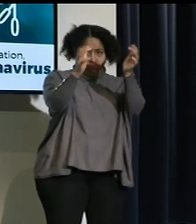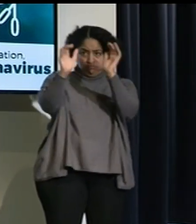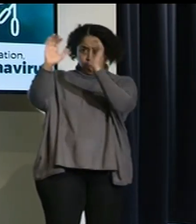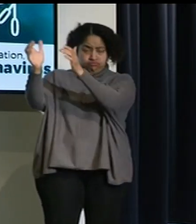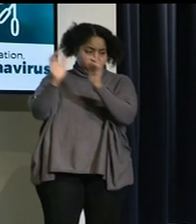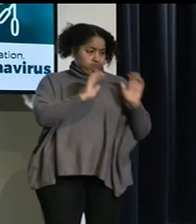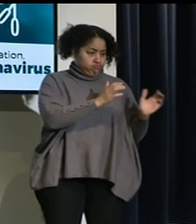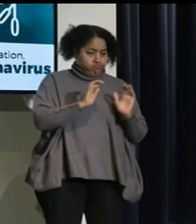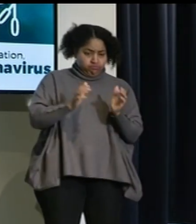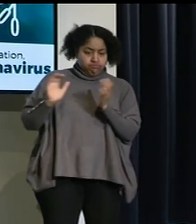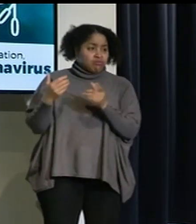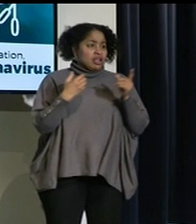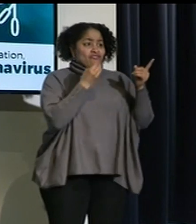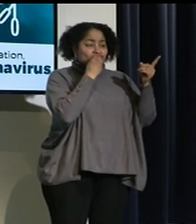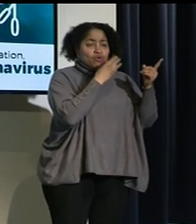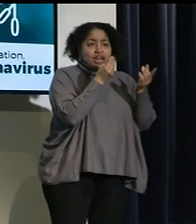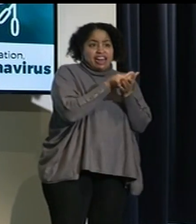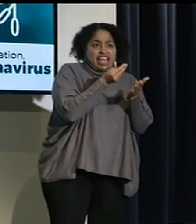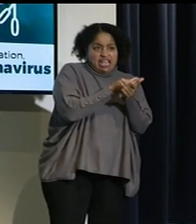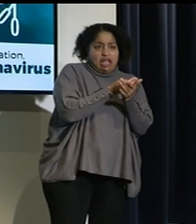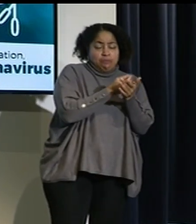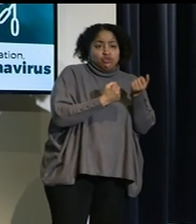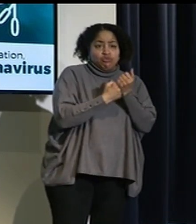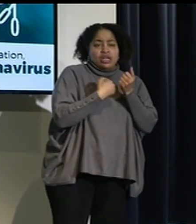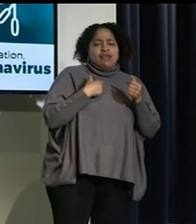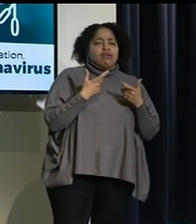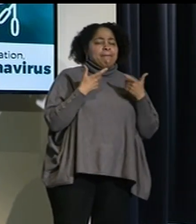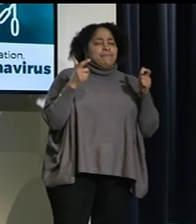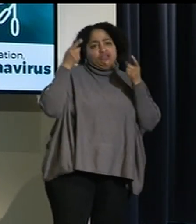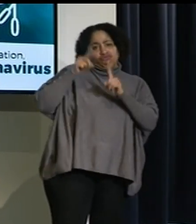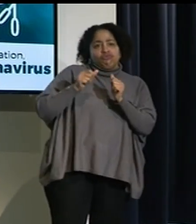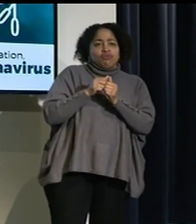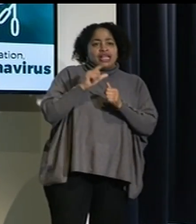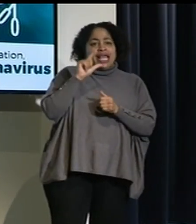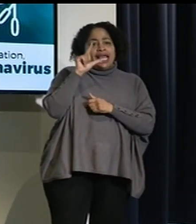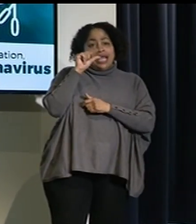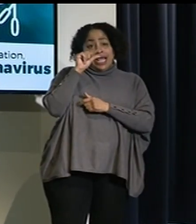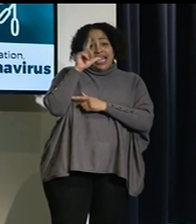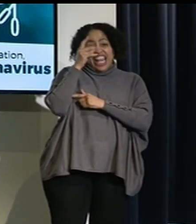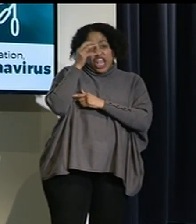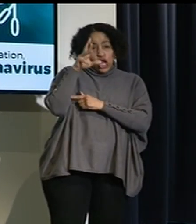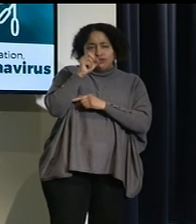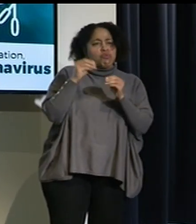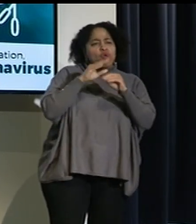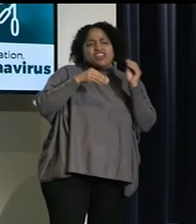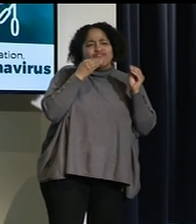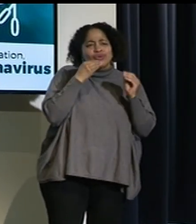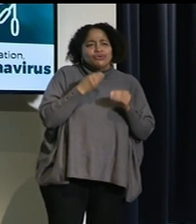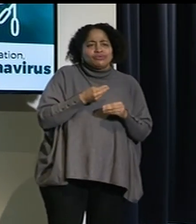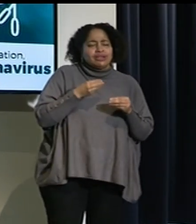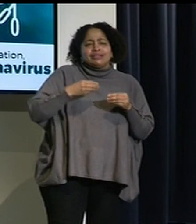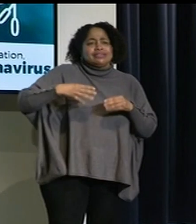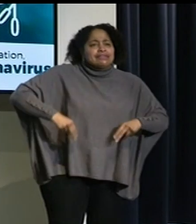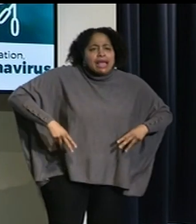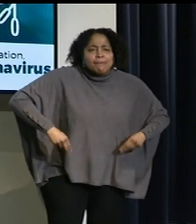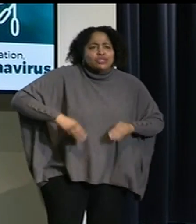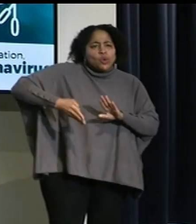income supports, we have a major agreement with Gleaners. It goes beyond food. It is diapers, wipes, formula, hygiene